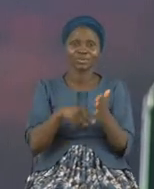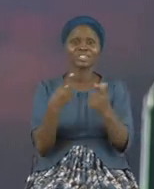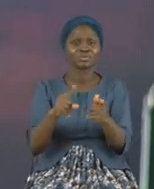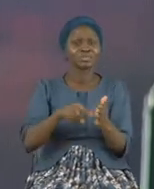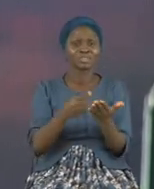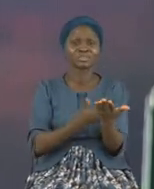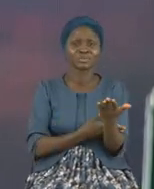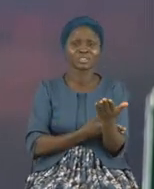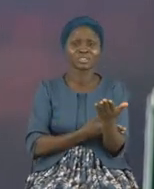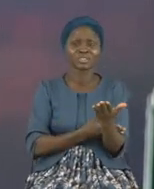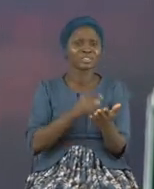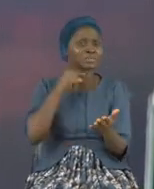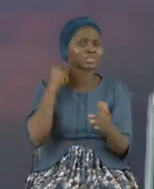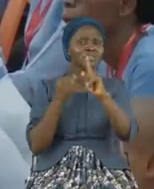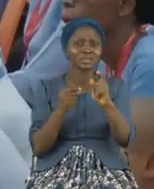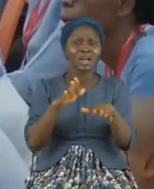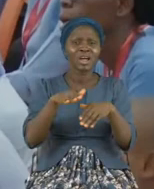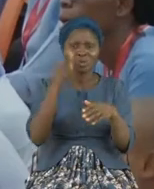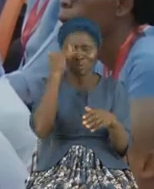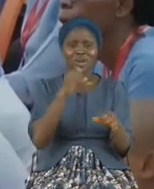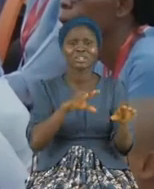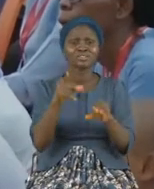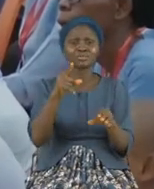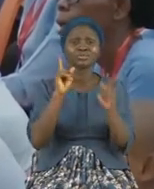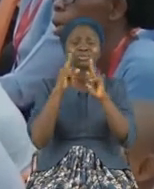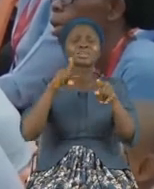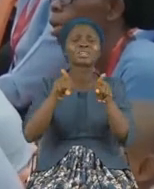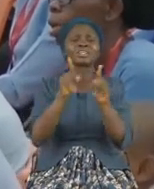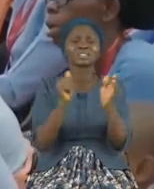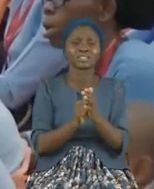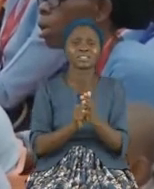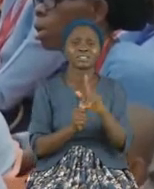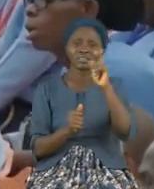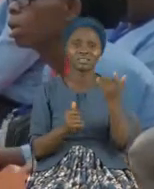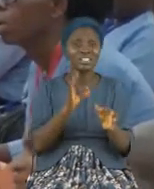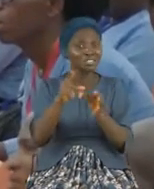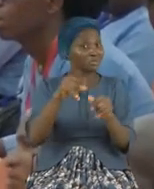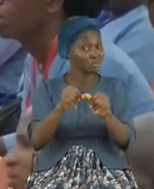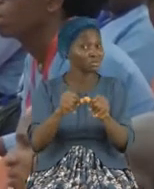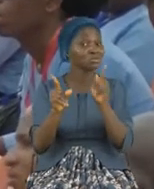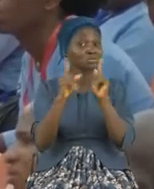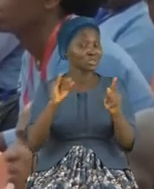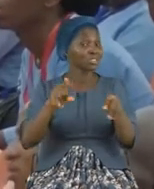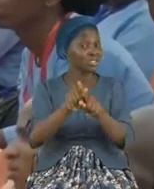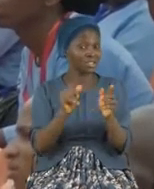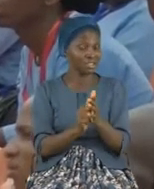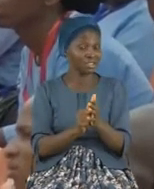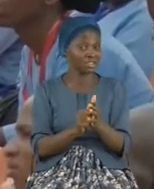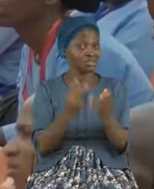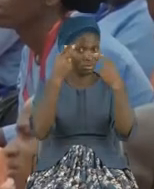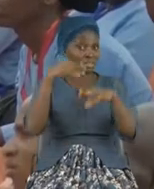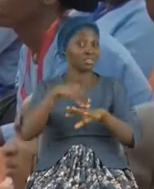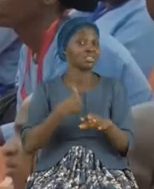you talk like that? If you continue talking like that, look at me. I